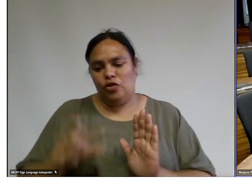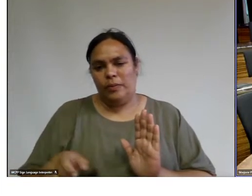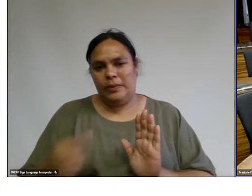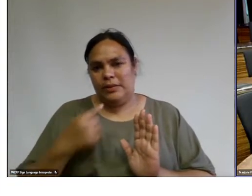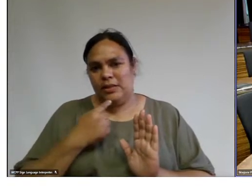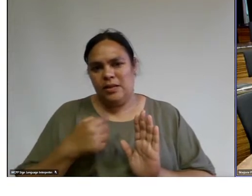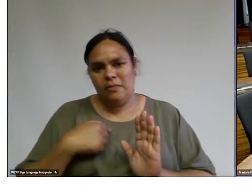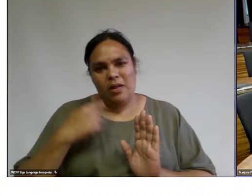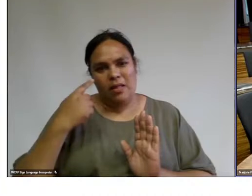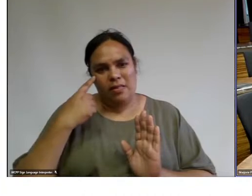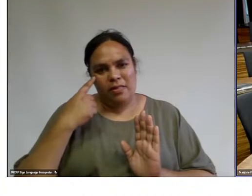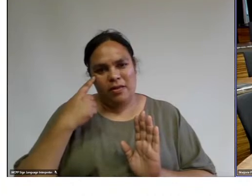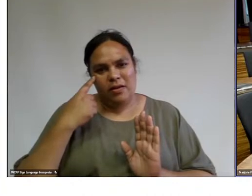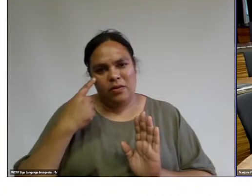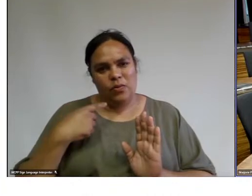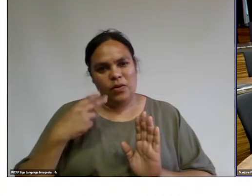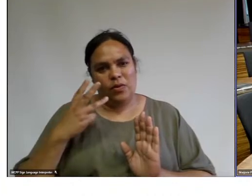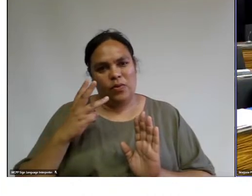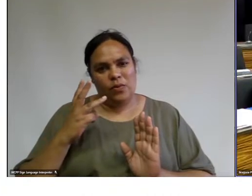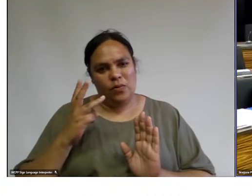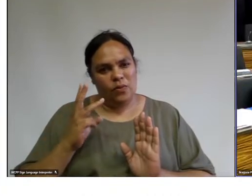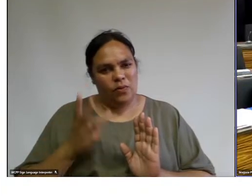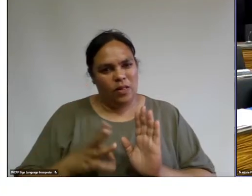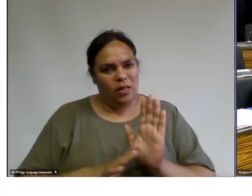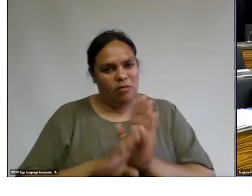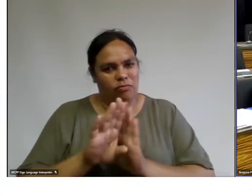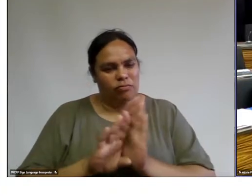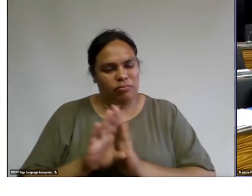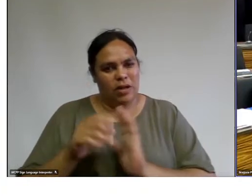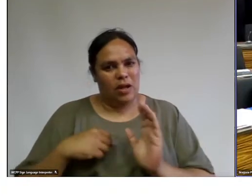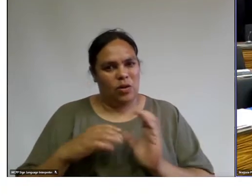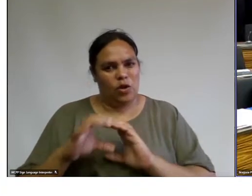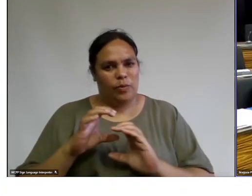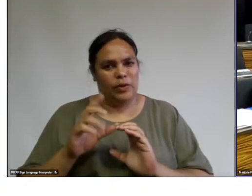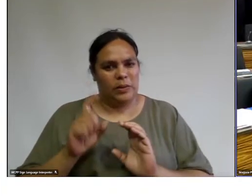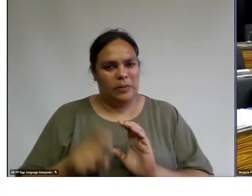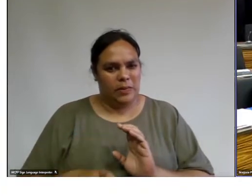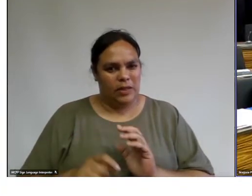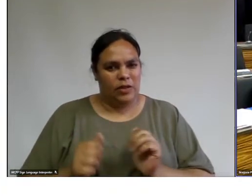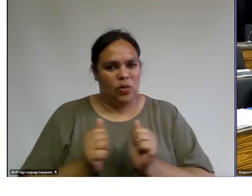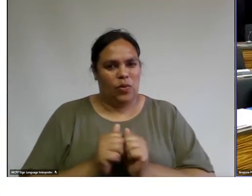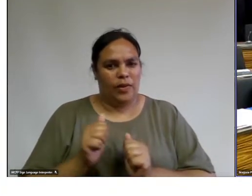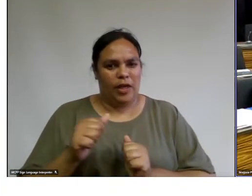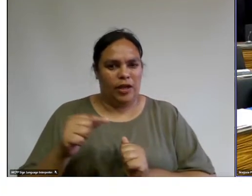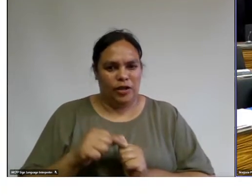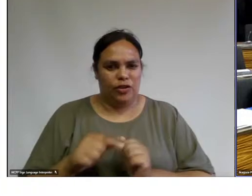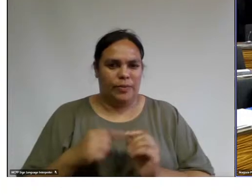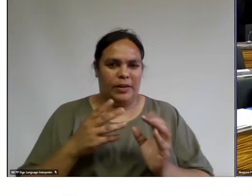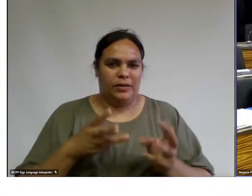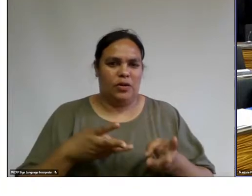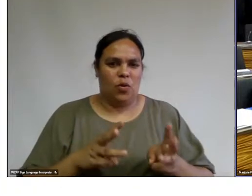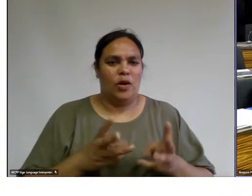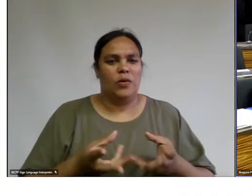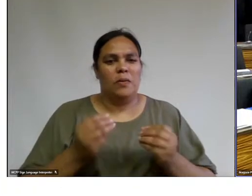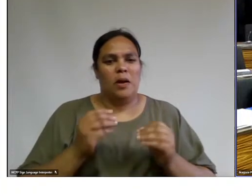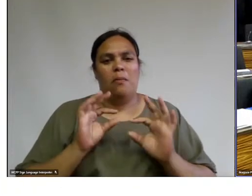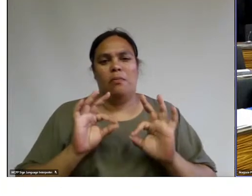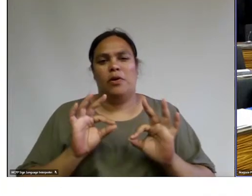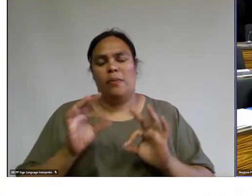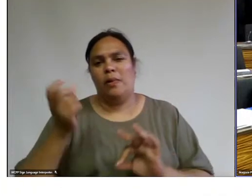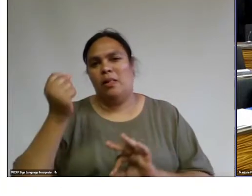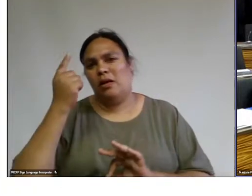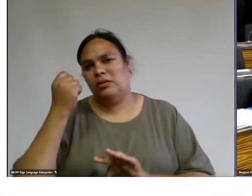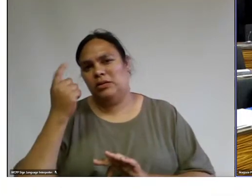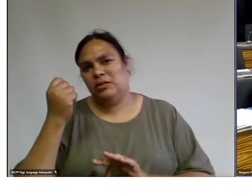I think we will endeavour to improve our communication with the AG in that regard, just to get a common